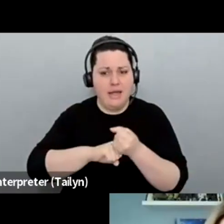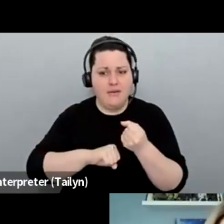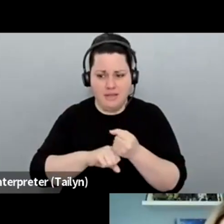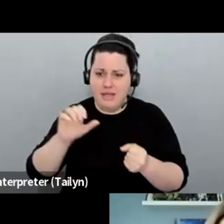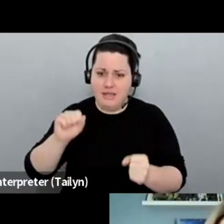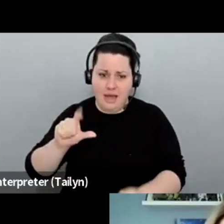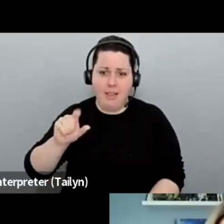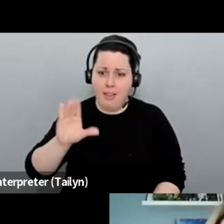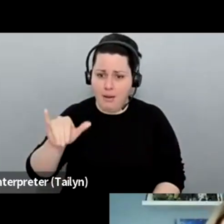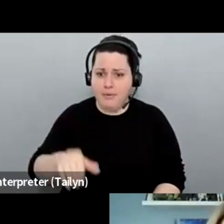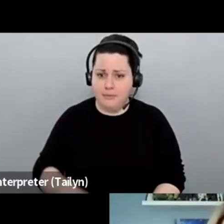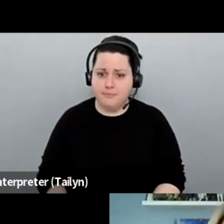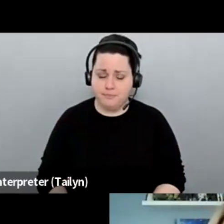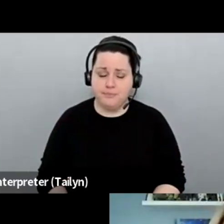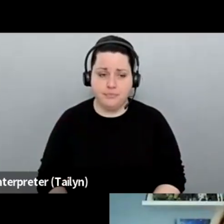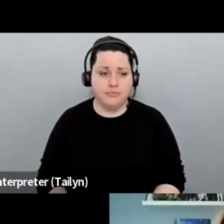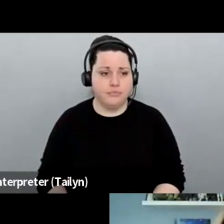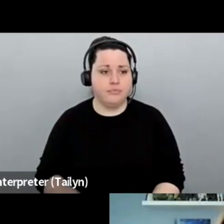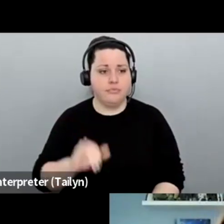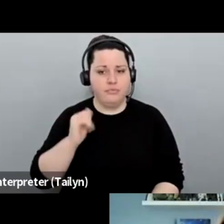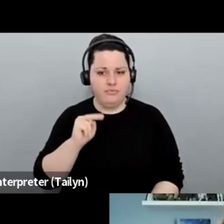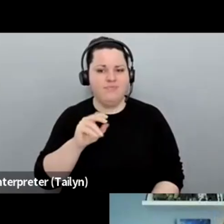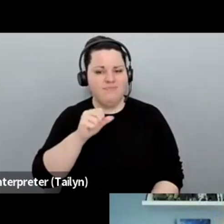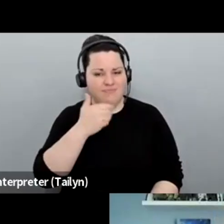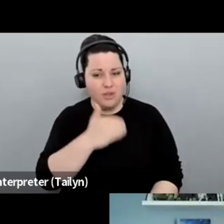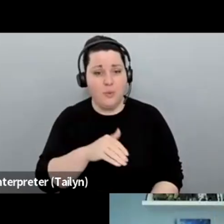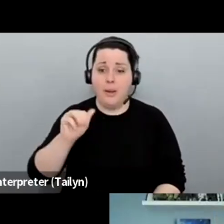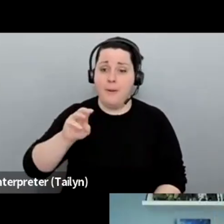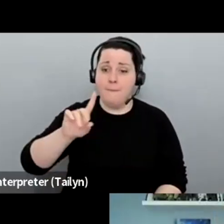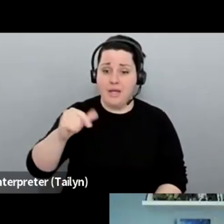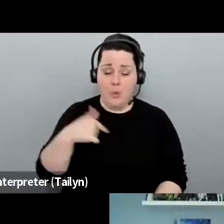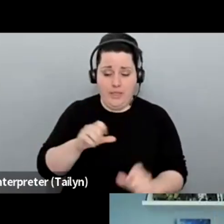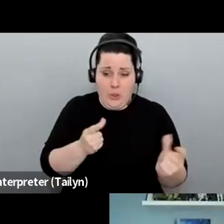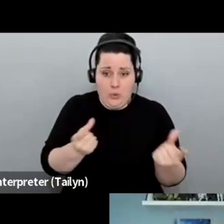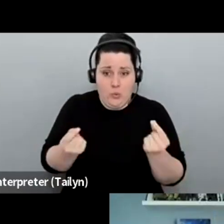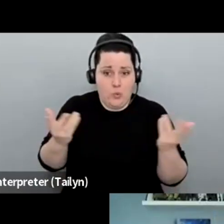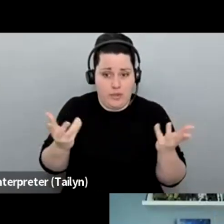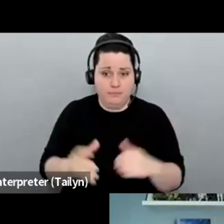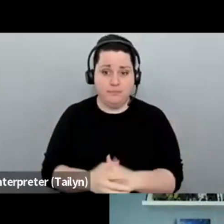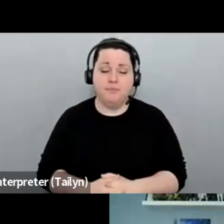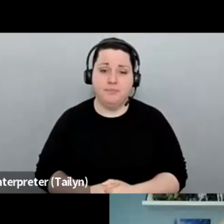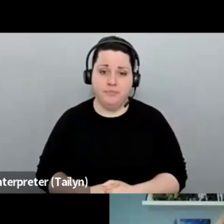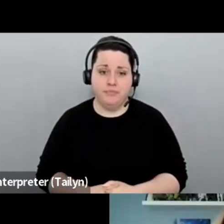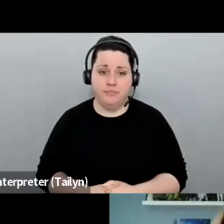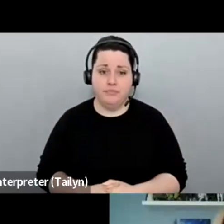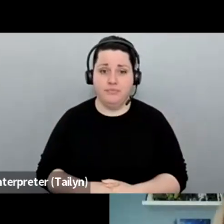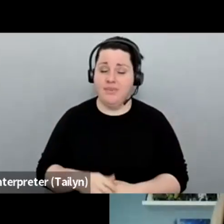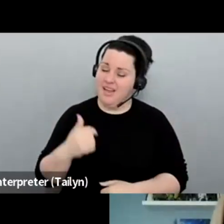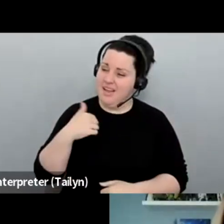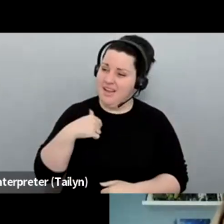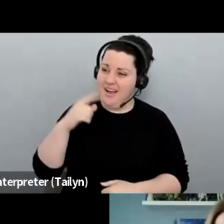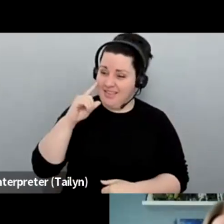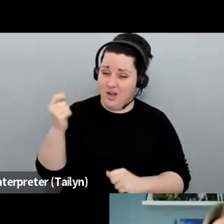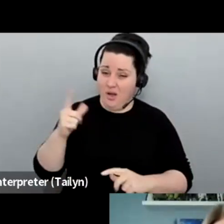lobby. Thank you, Jessica. Amanda, what can we do? I mean, I think everyone